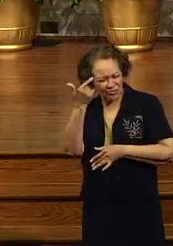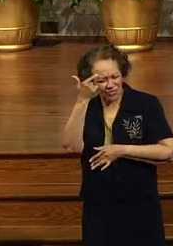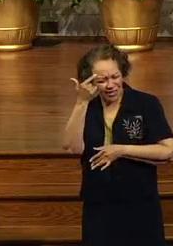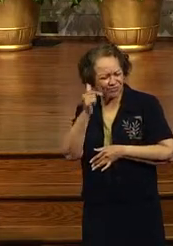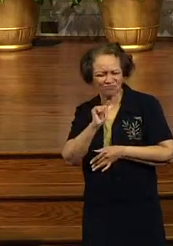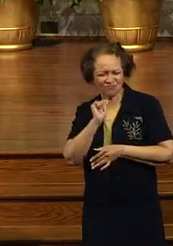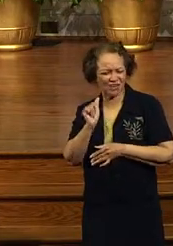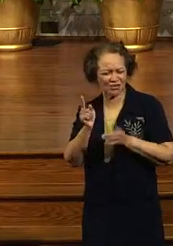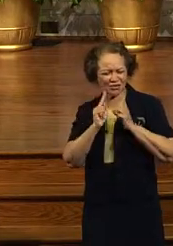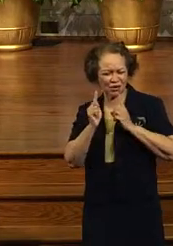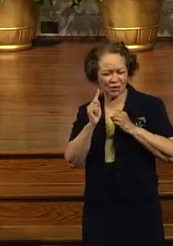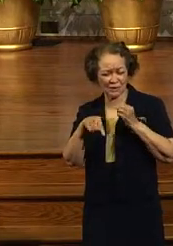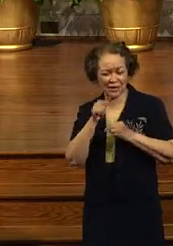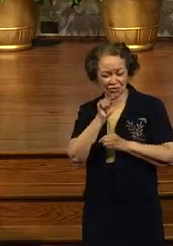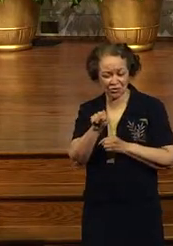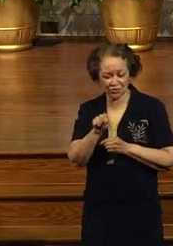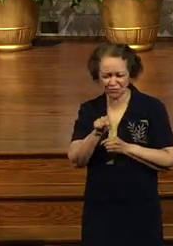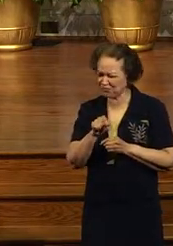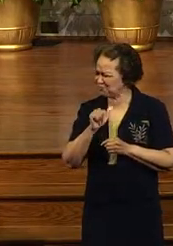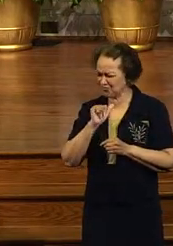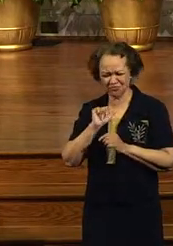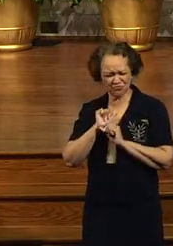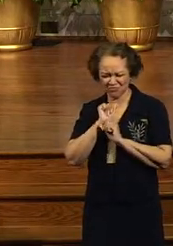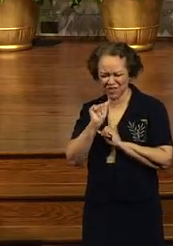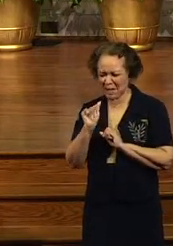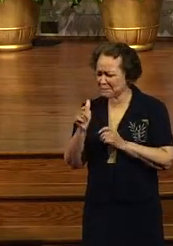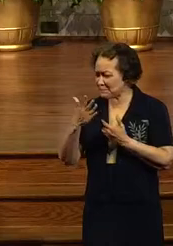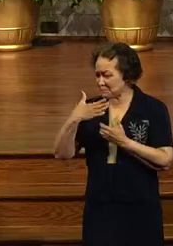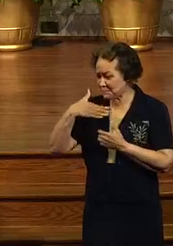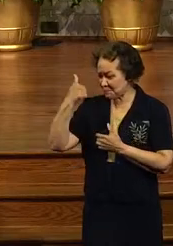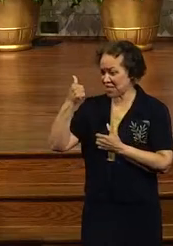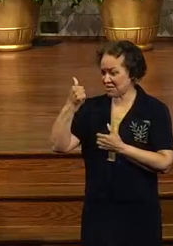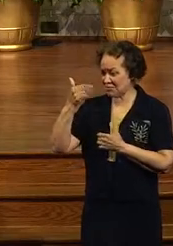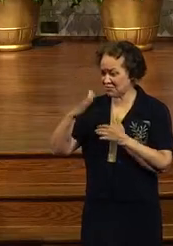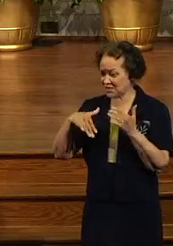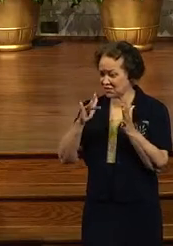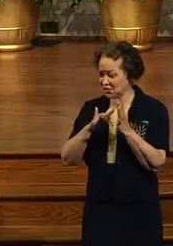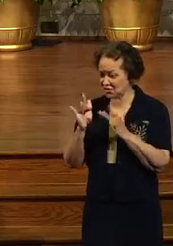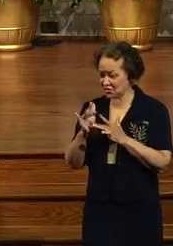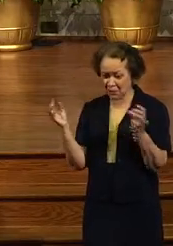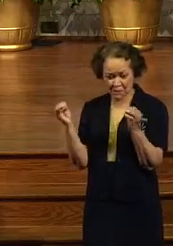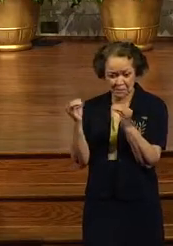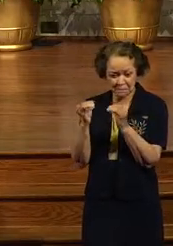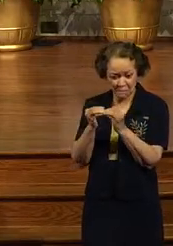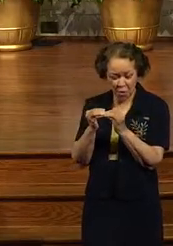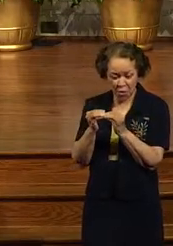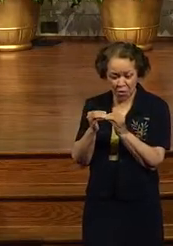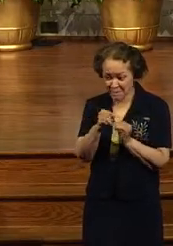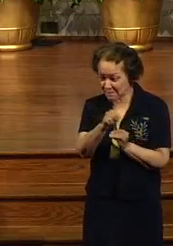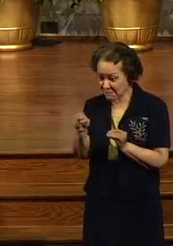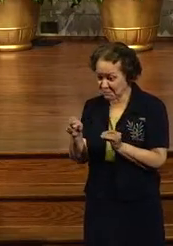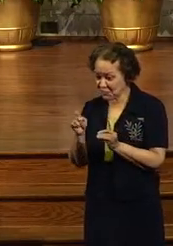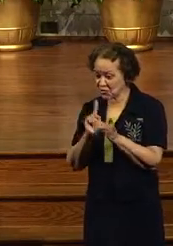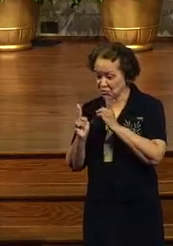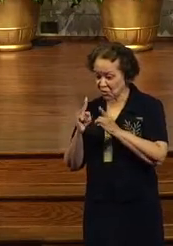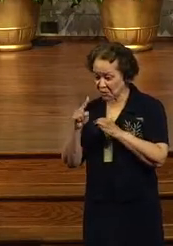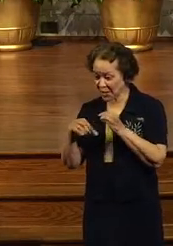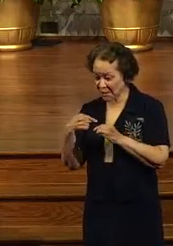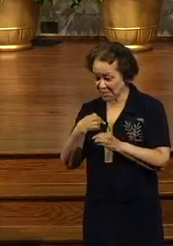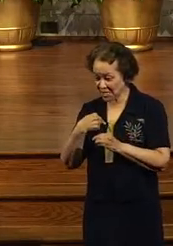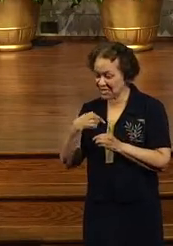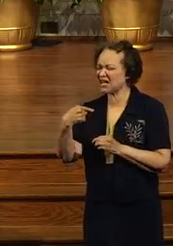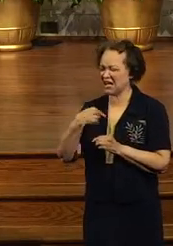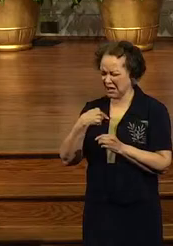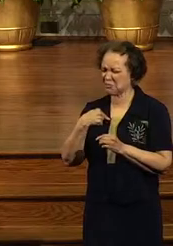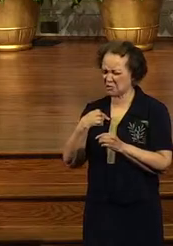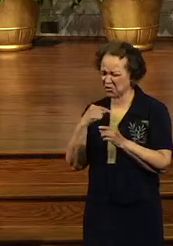you? You are no better than Jesus. But the more they talk about me, the more I talk about them. But I talk about them on my